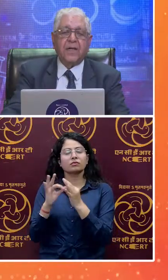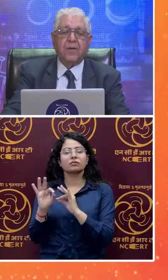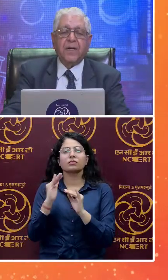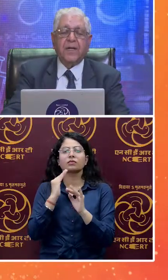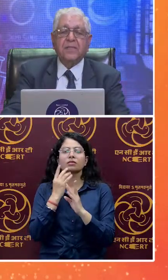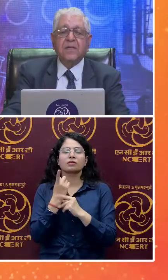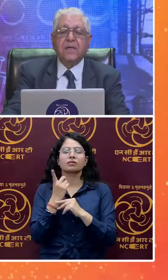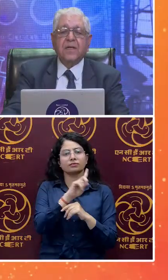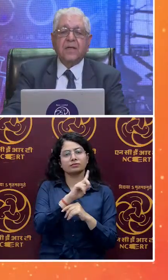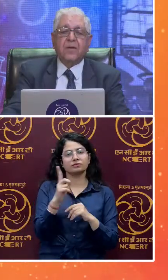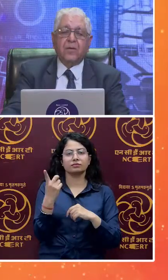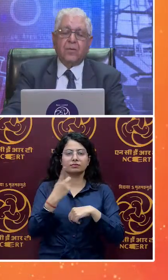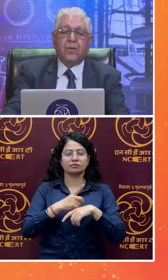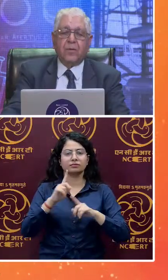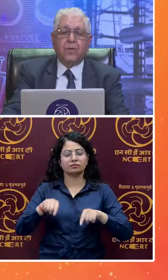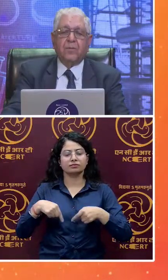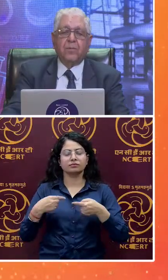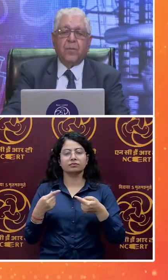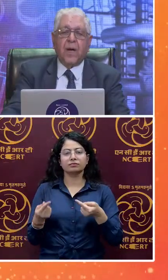Indian independence.